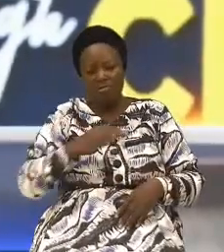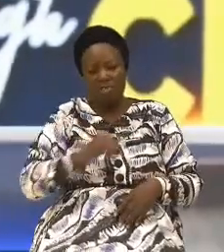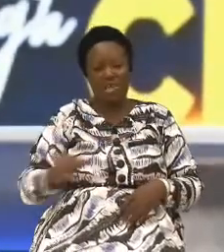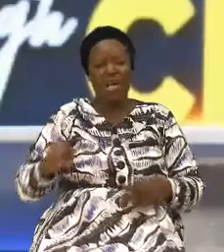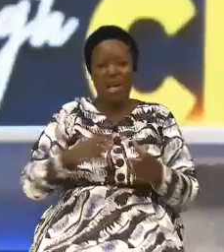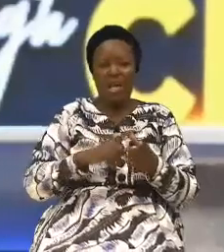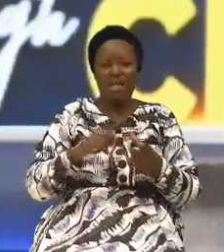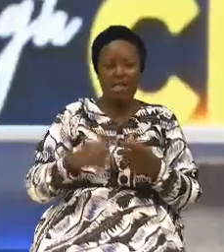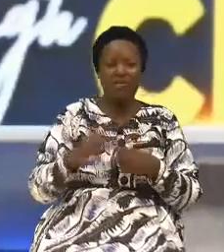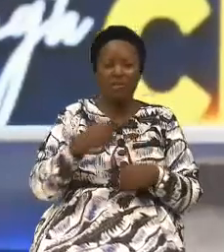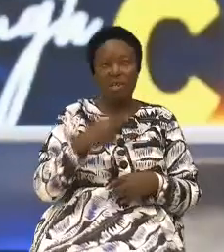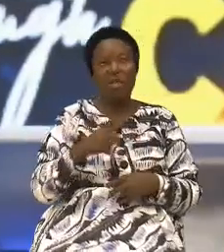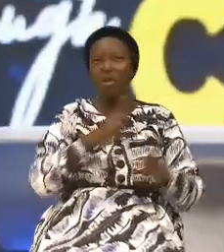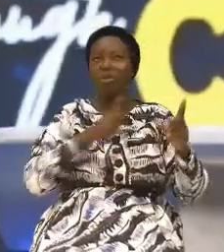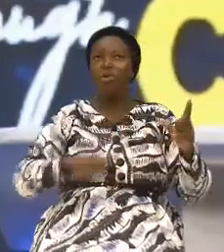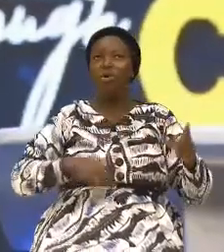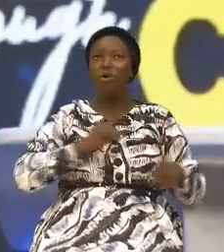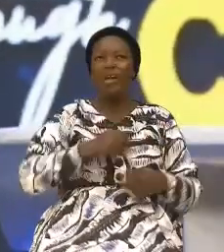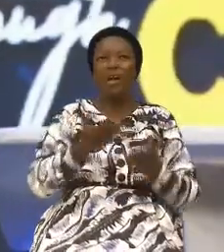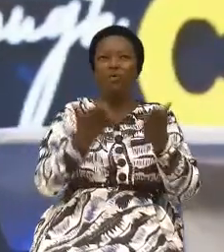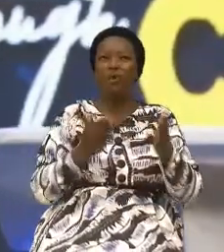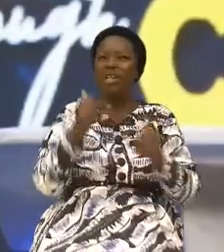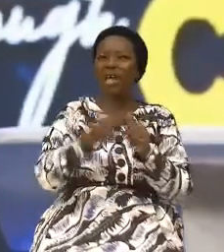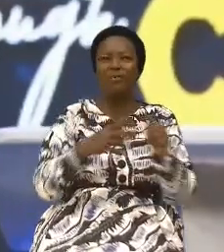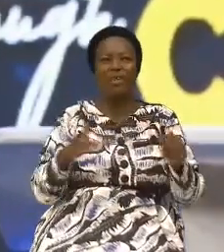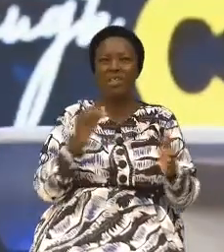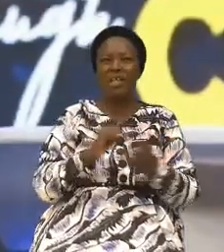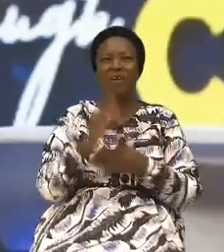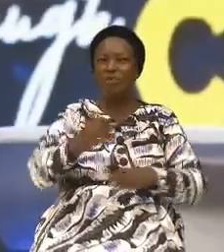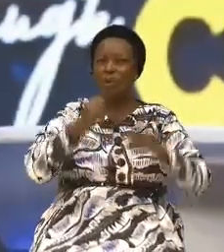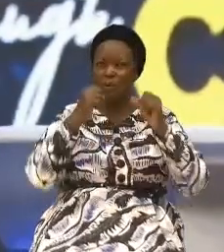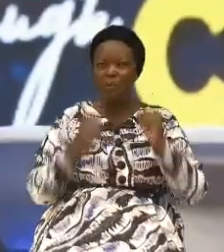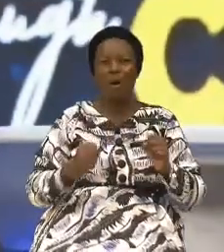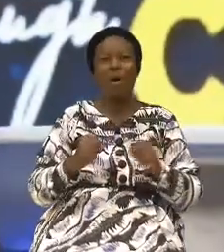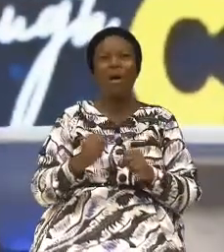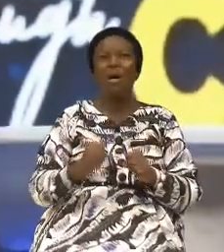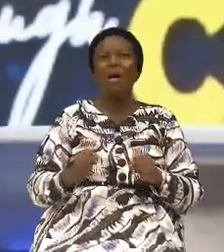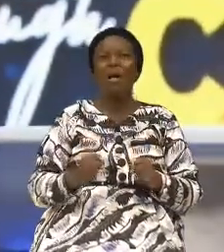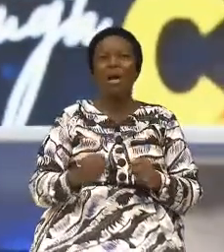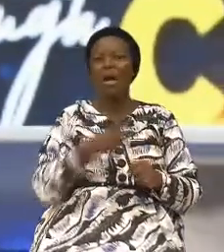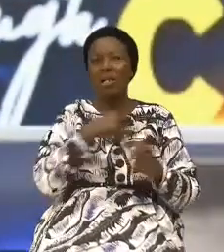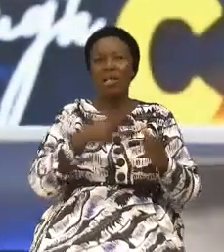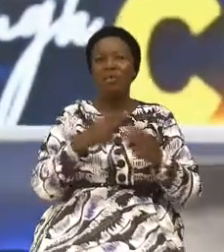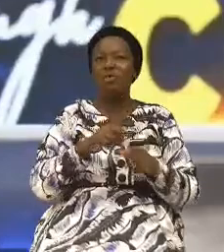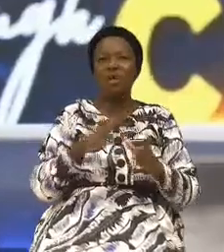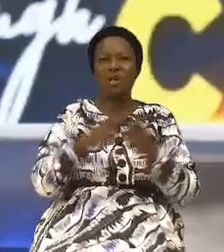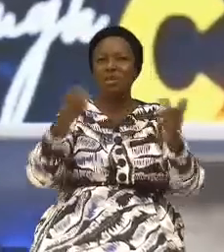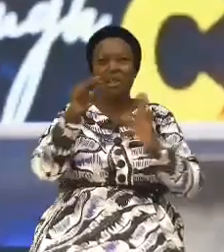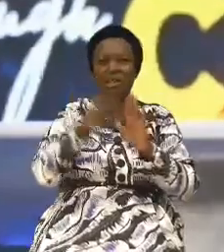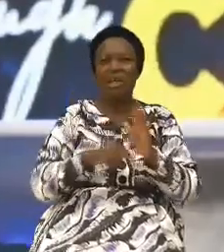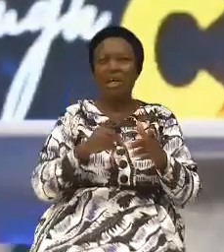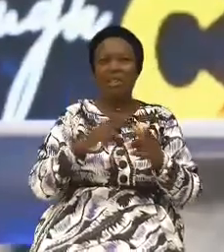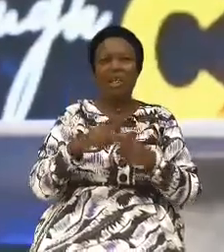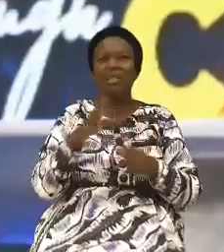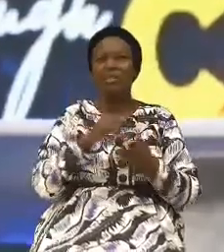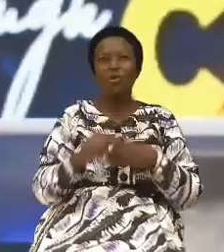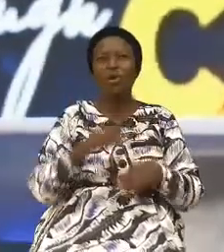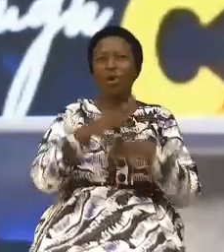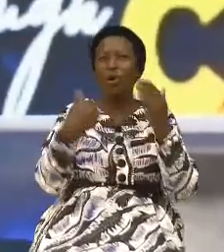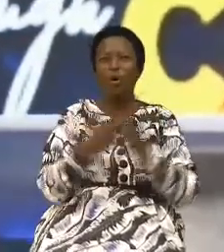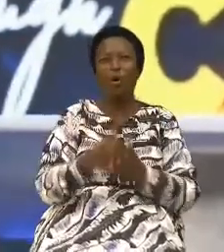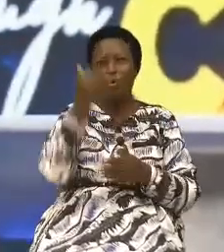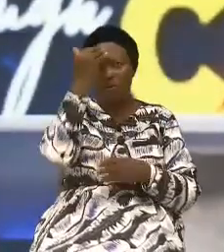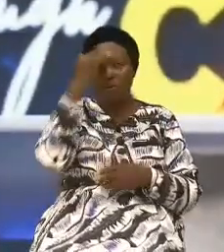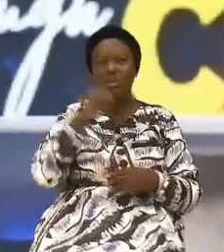everything that your omnipotent power and your omnipotence and your omnipresence can do for